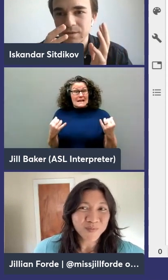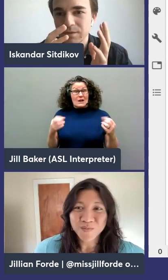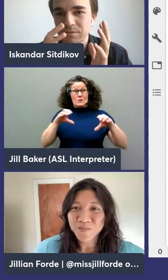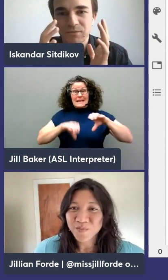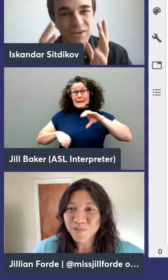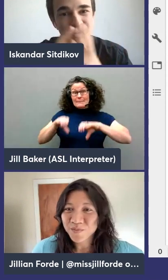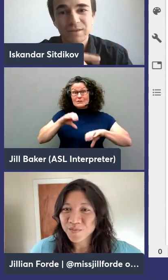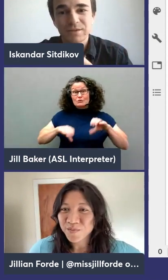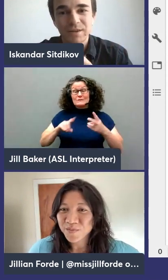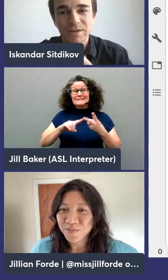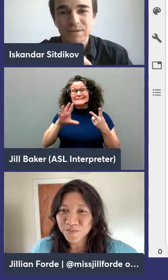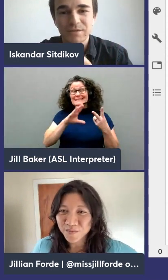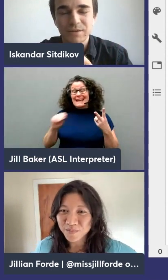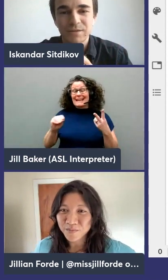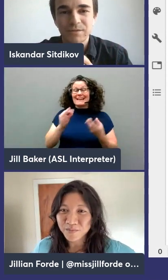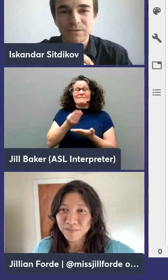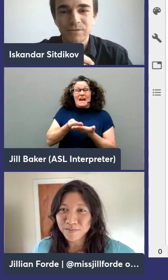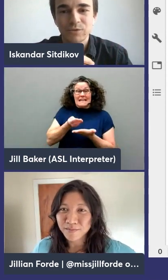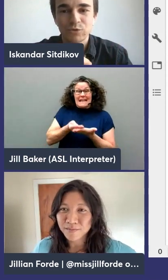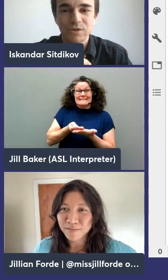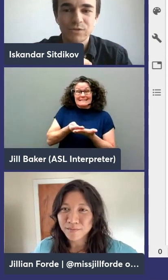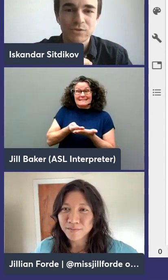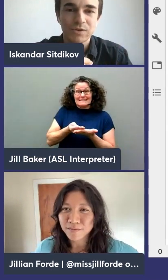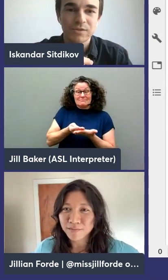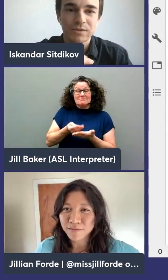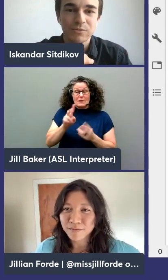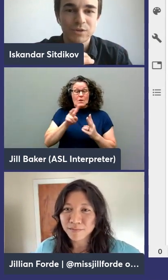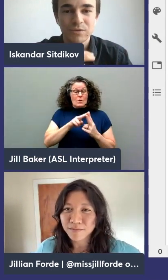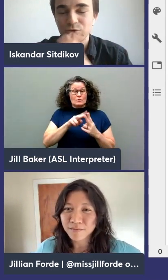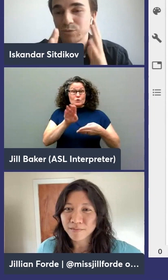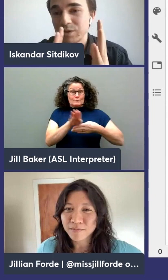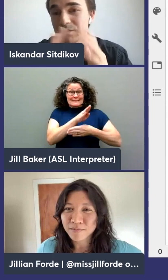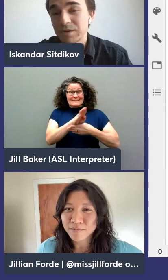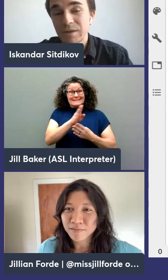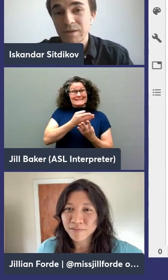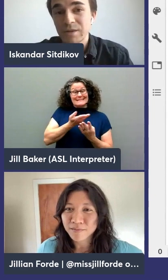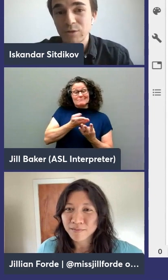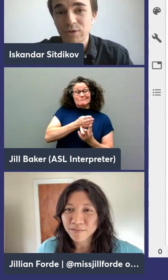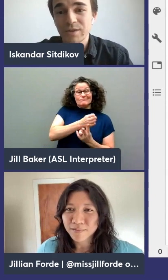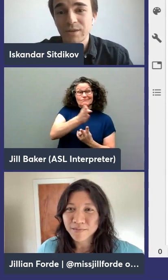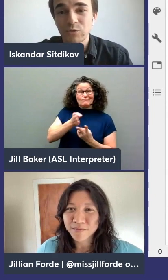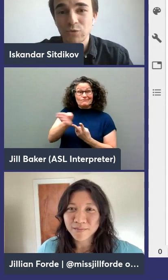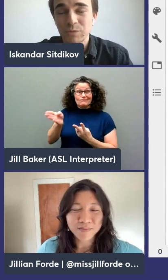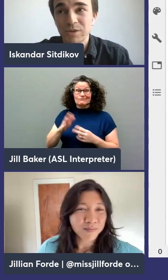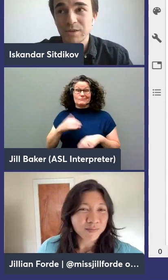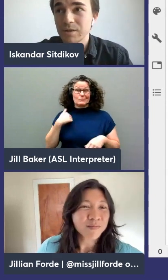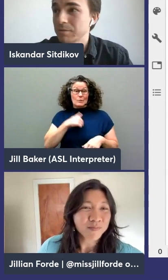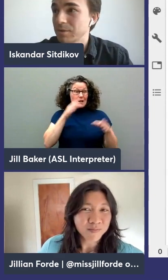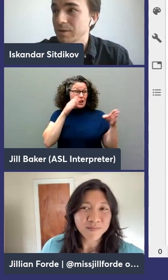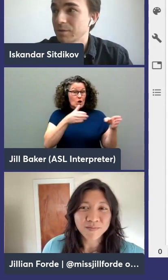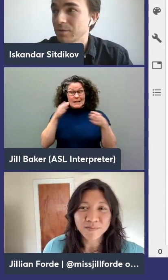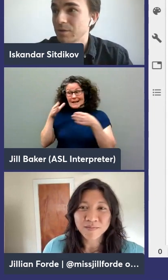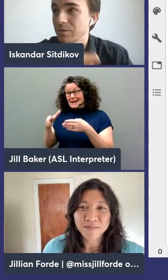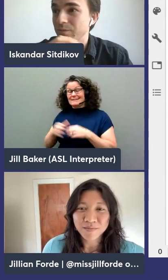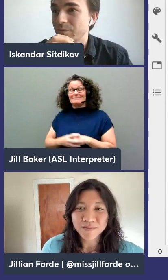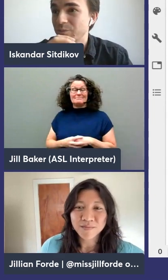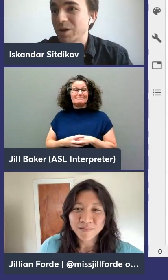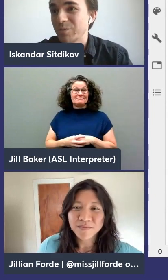and finance, I guess those industries that we should be looking at, which will be the